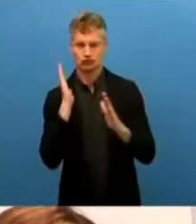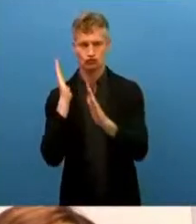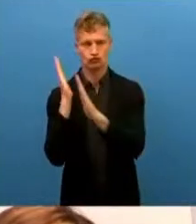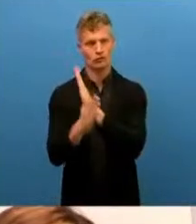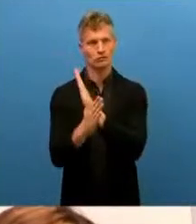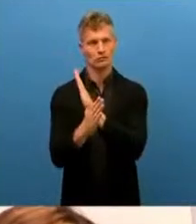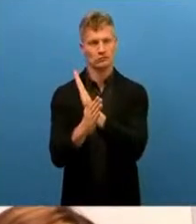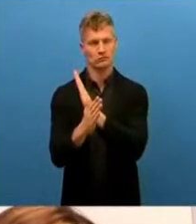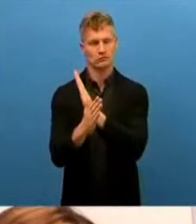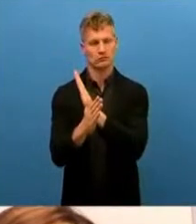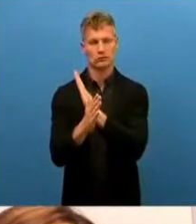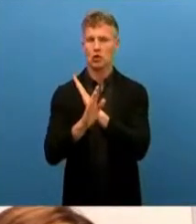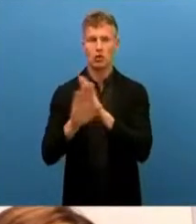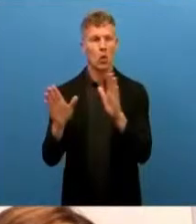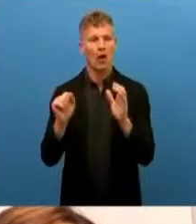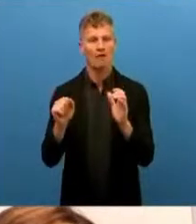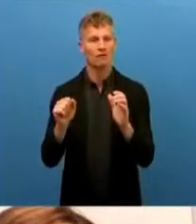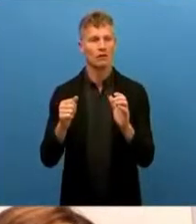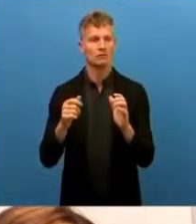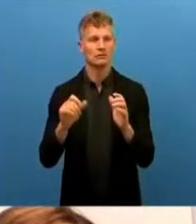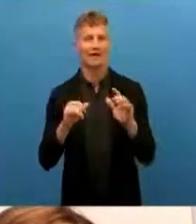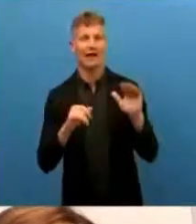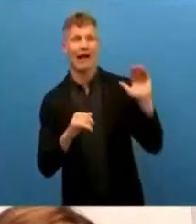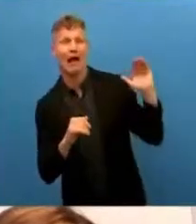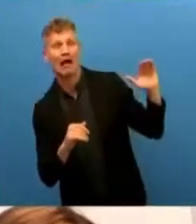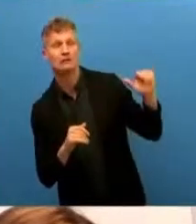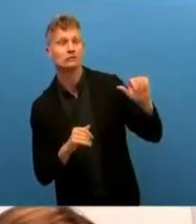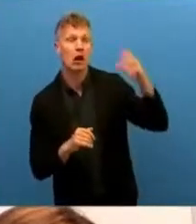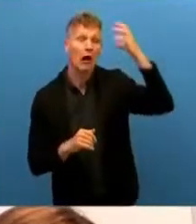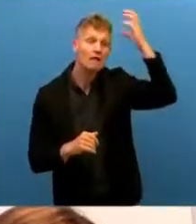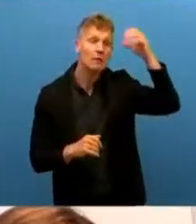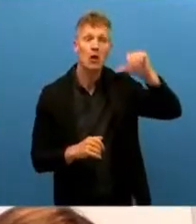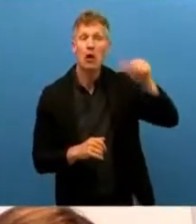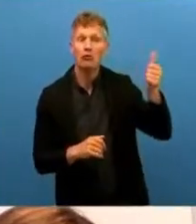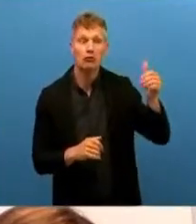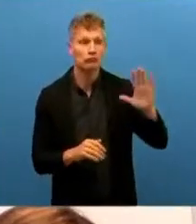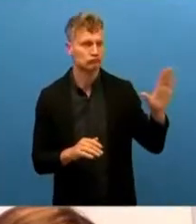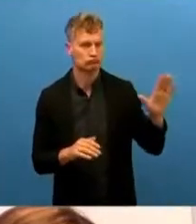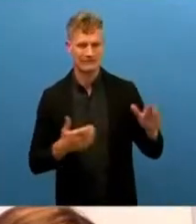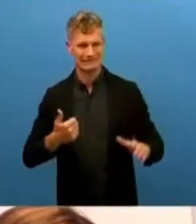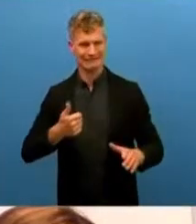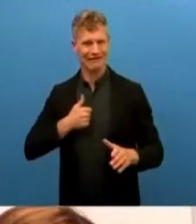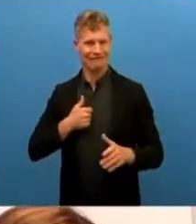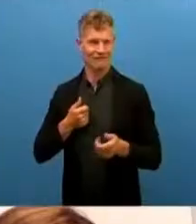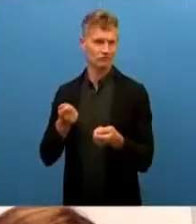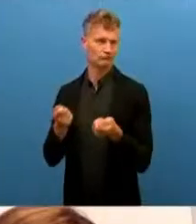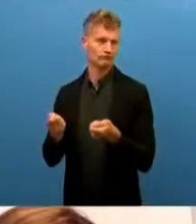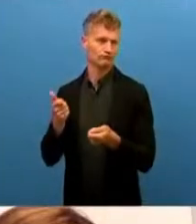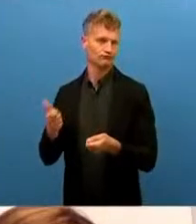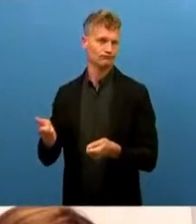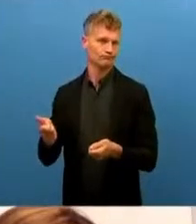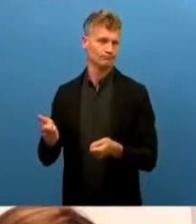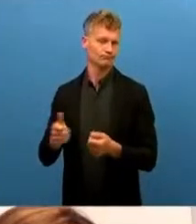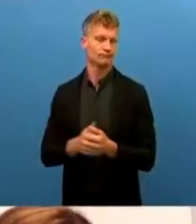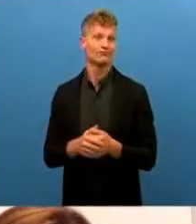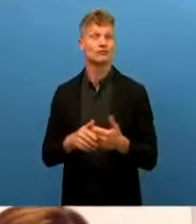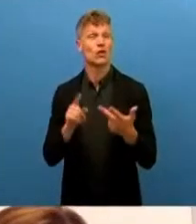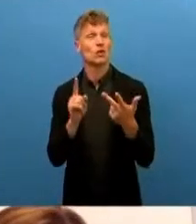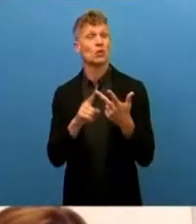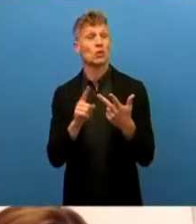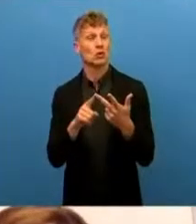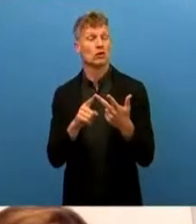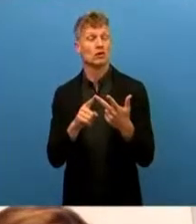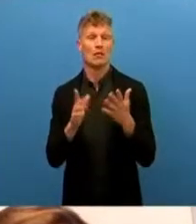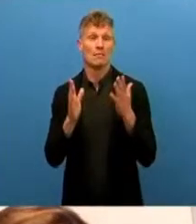representation in line with their self-determination. Thirdly, allocate the necessary resources